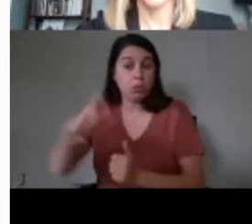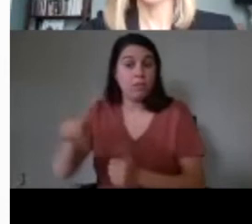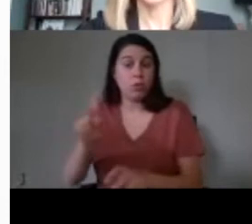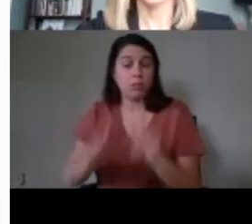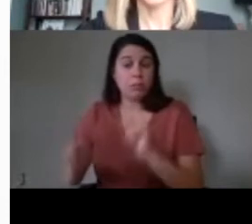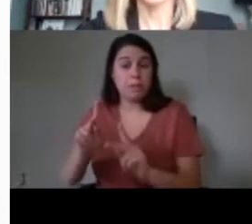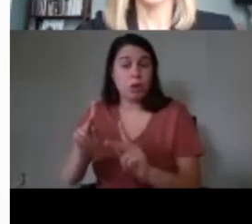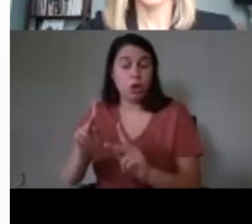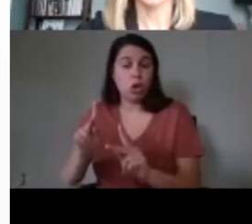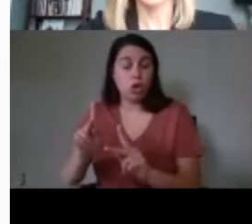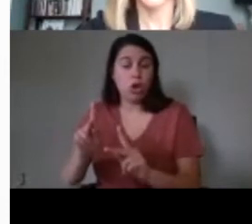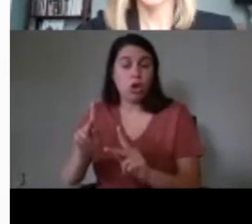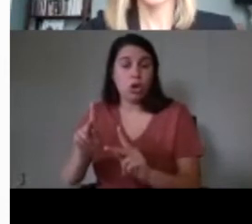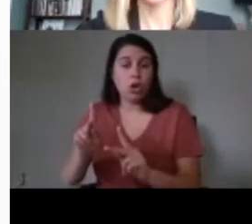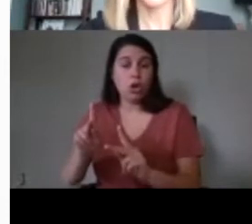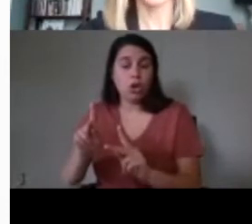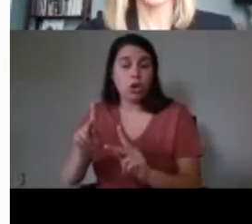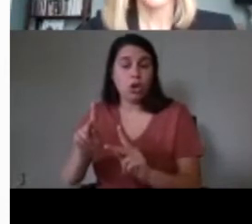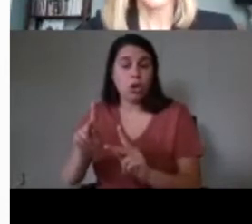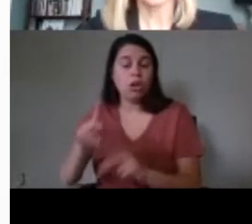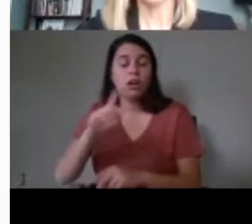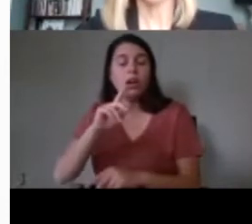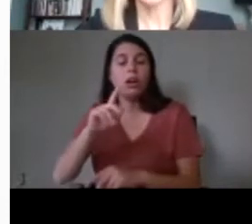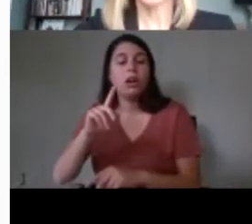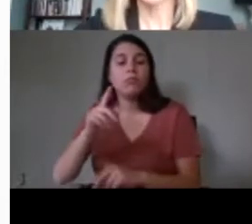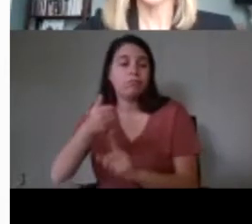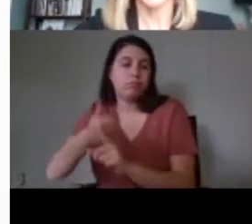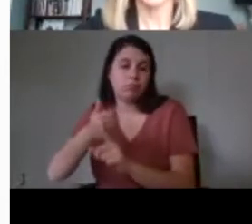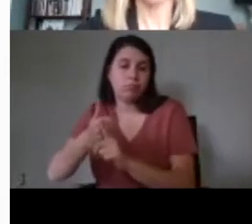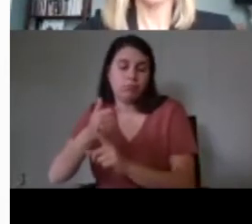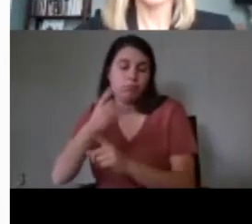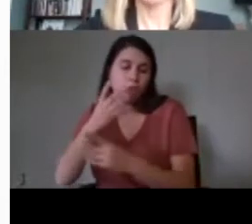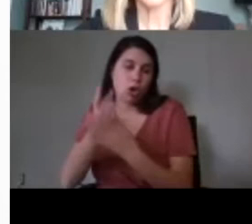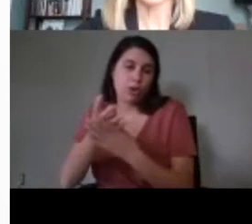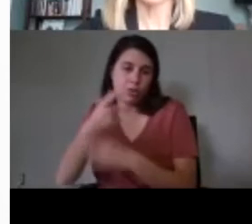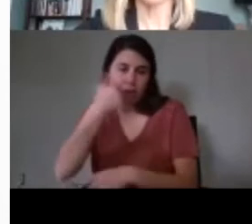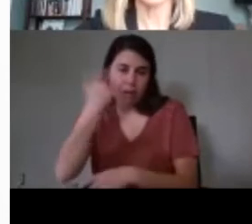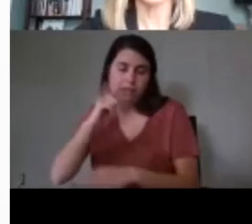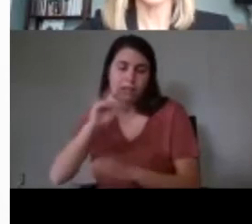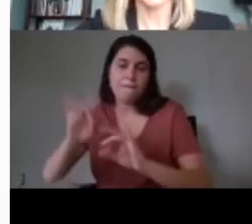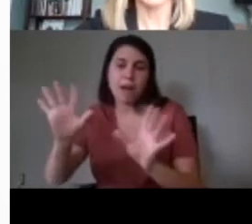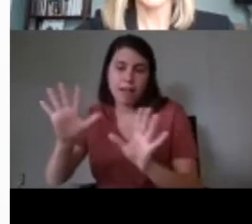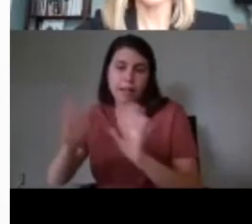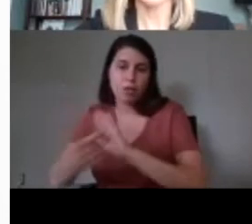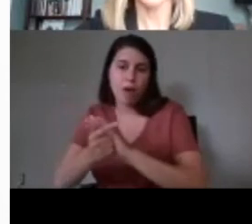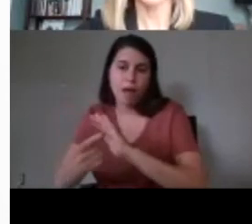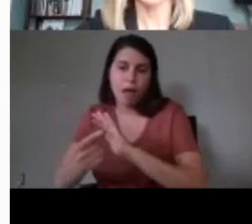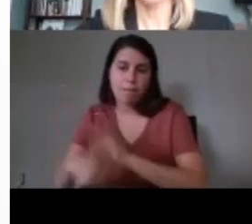or the large majority of individuals in Aging Inside, were incarcerated for a violent offense, so